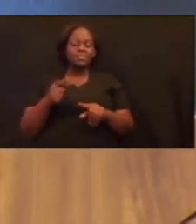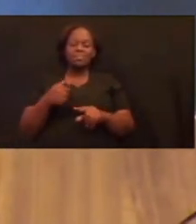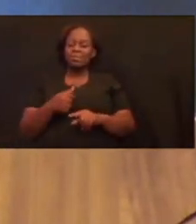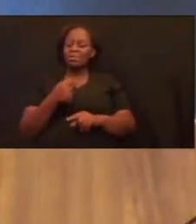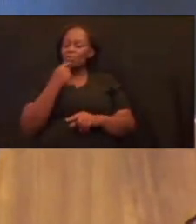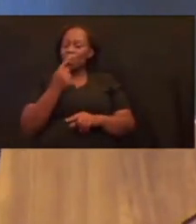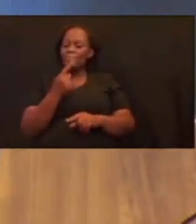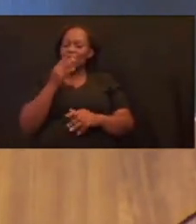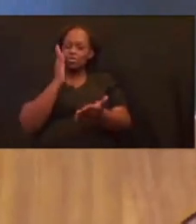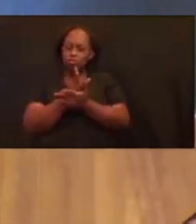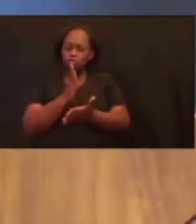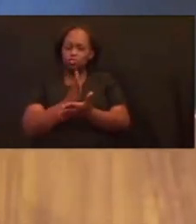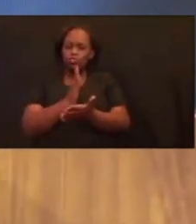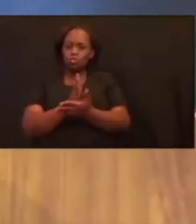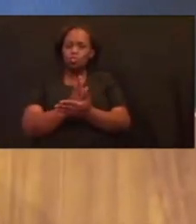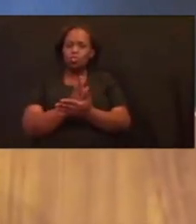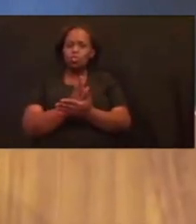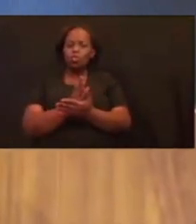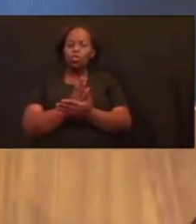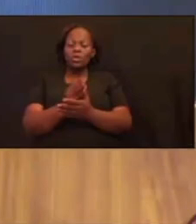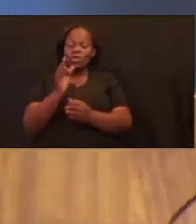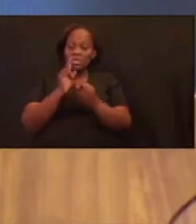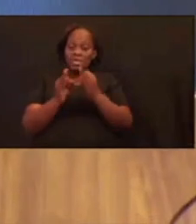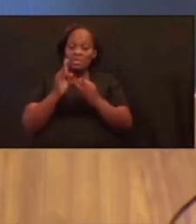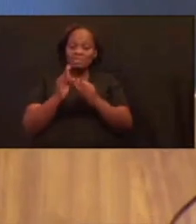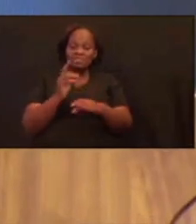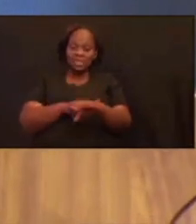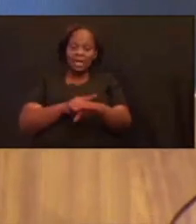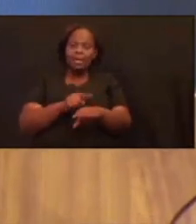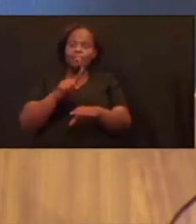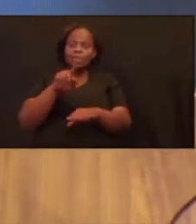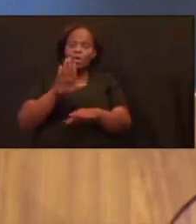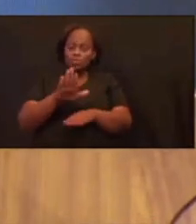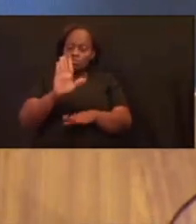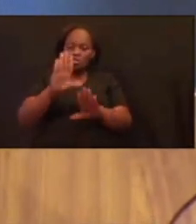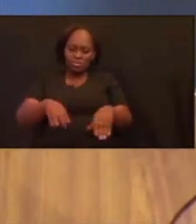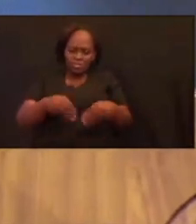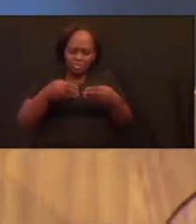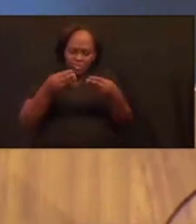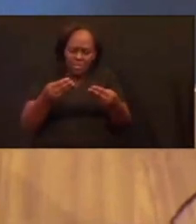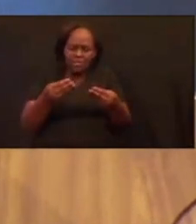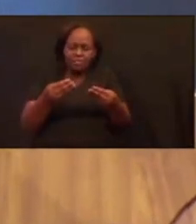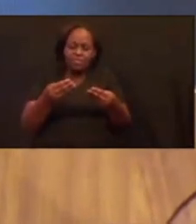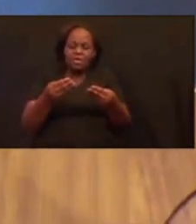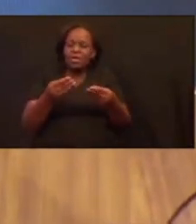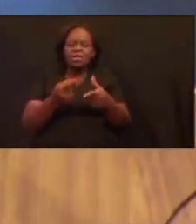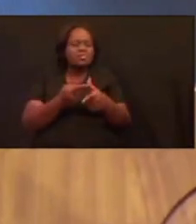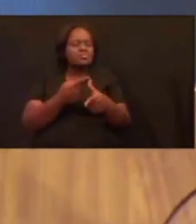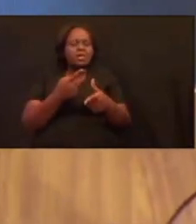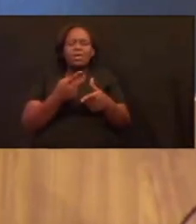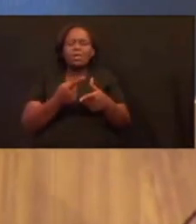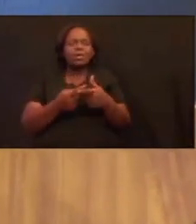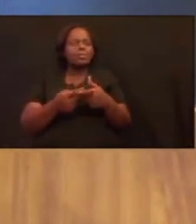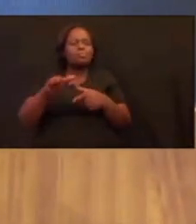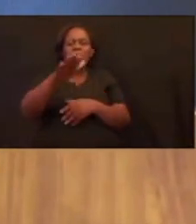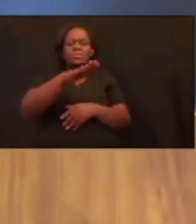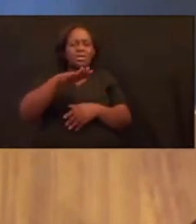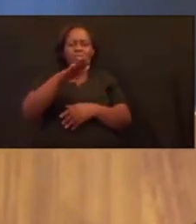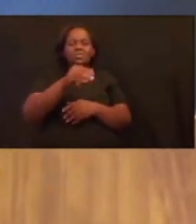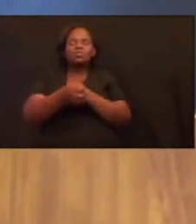of your time is one of the things you must lay on the altar if you truly desire presence, power, and